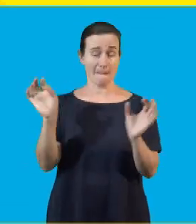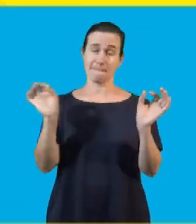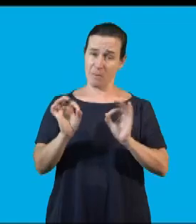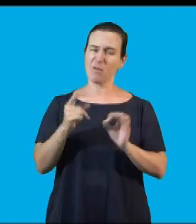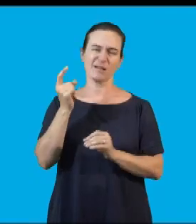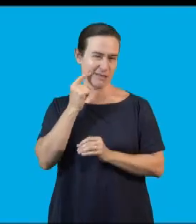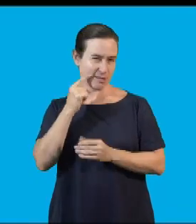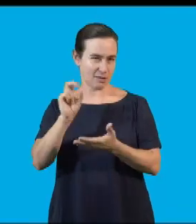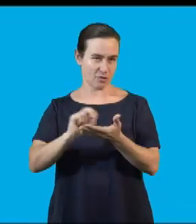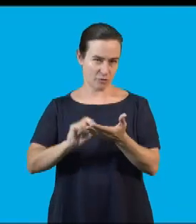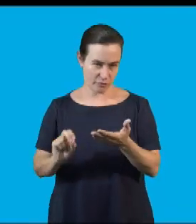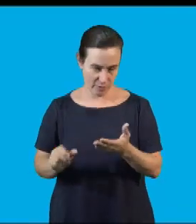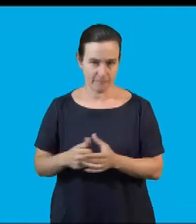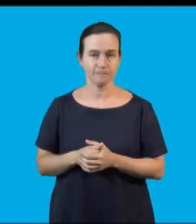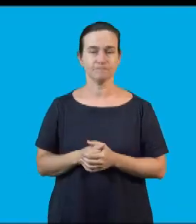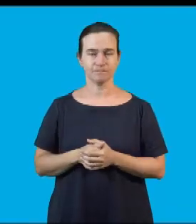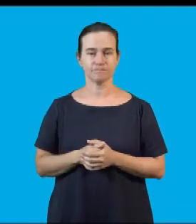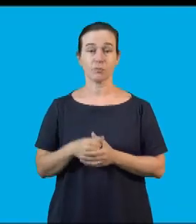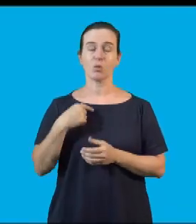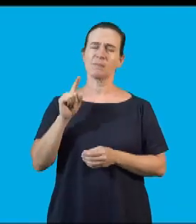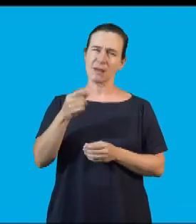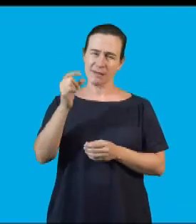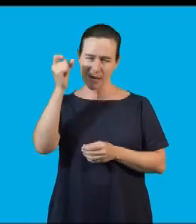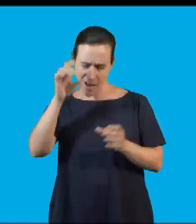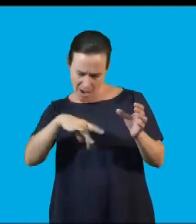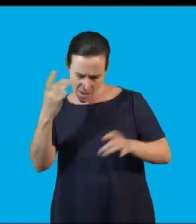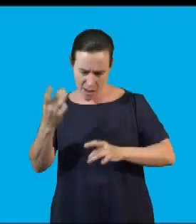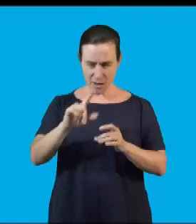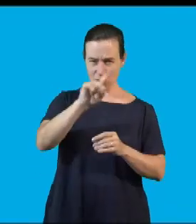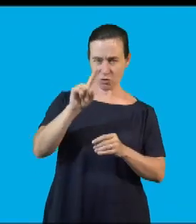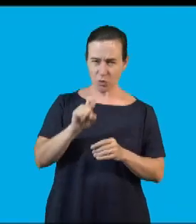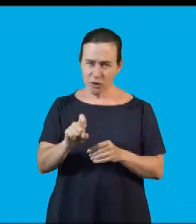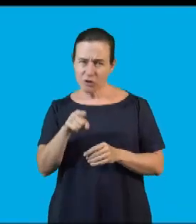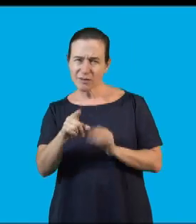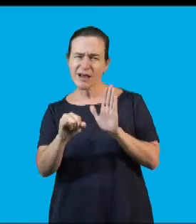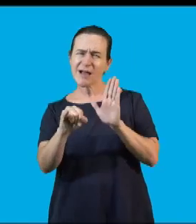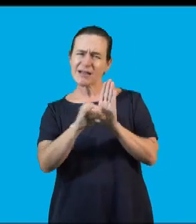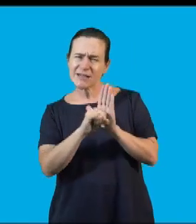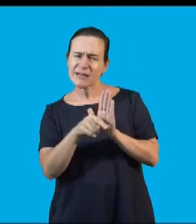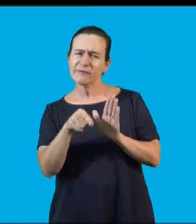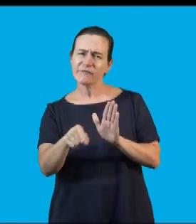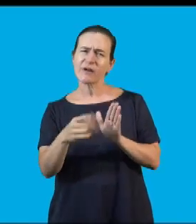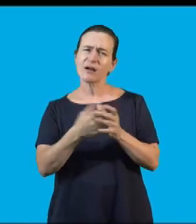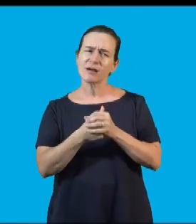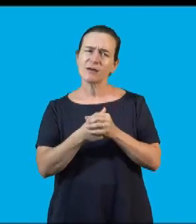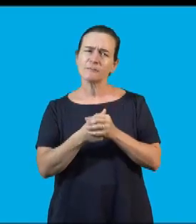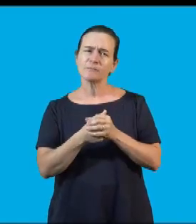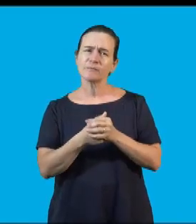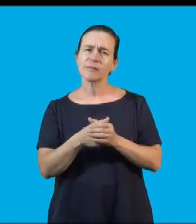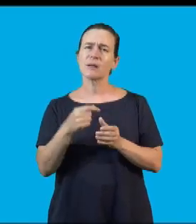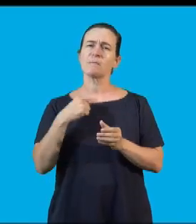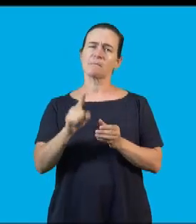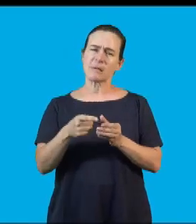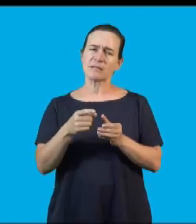write. We will unpack the question, identify key ideas and signposts so that we can apply the correct